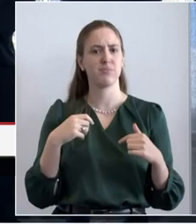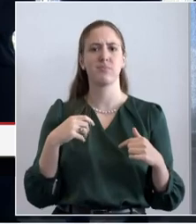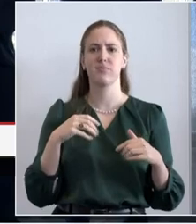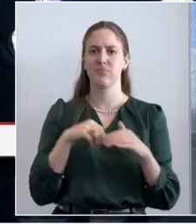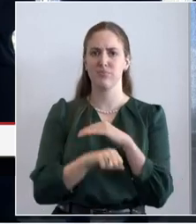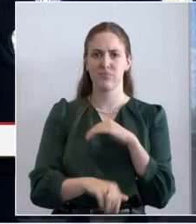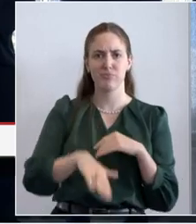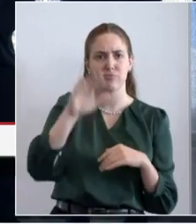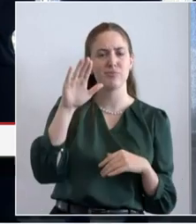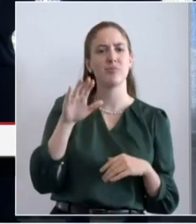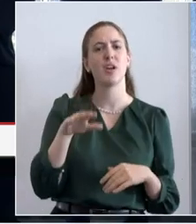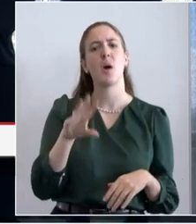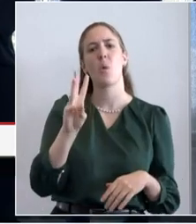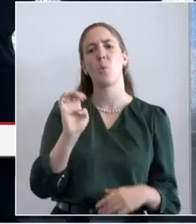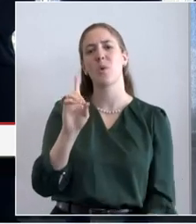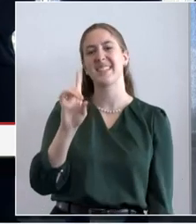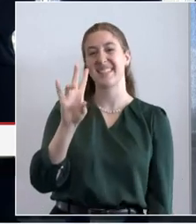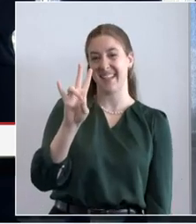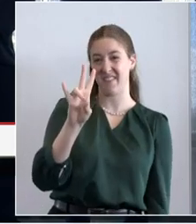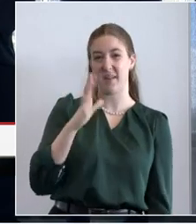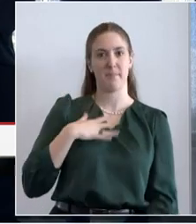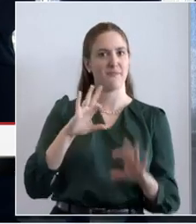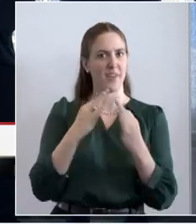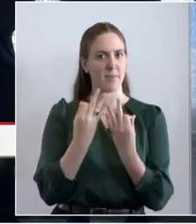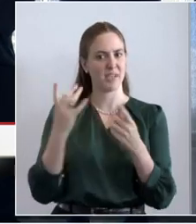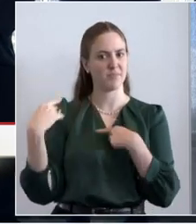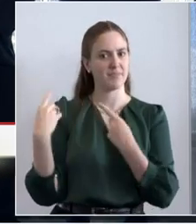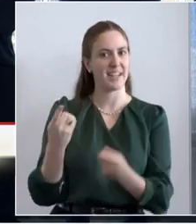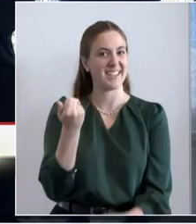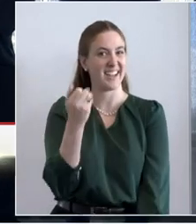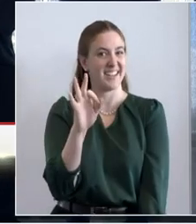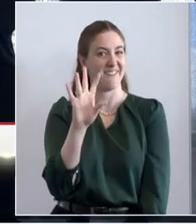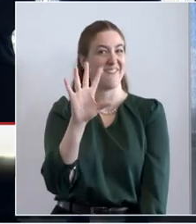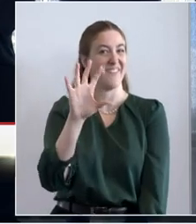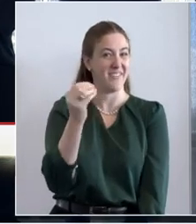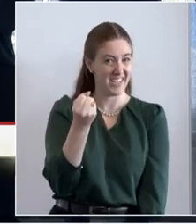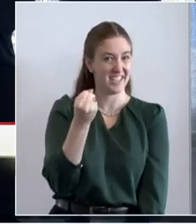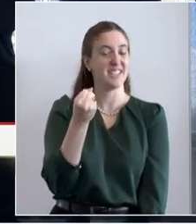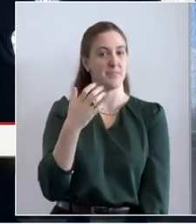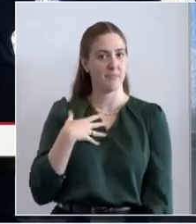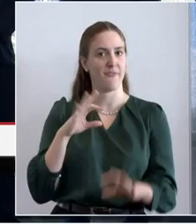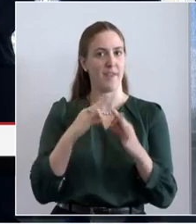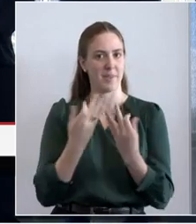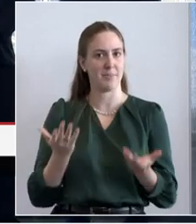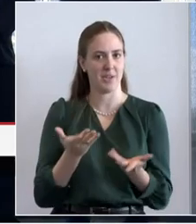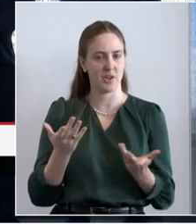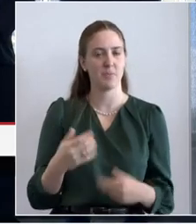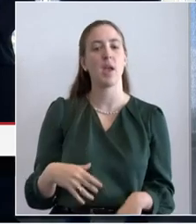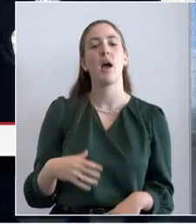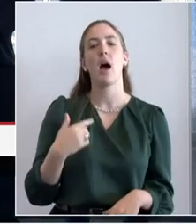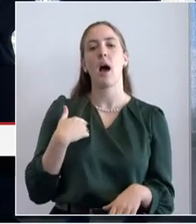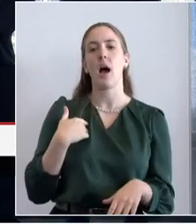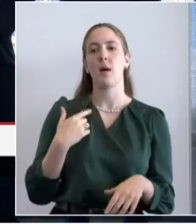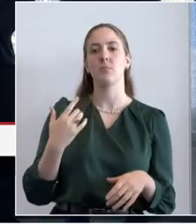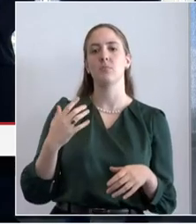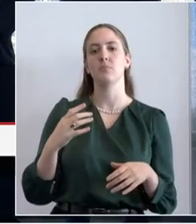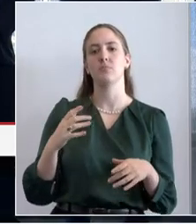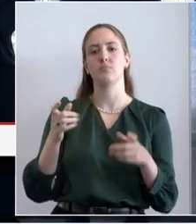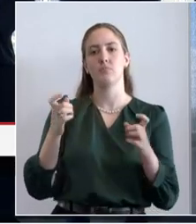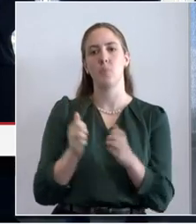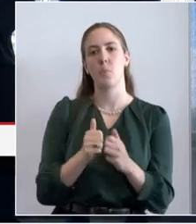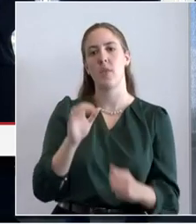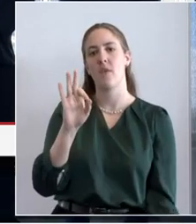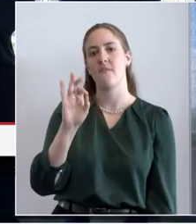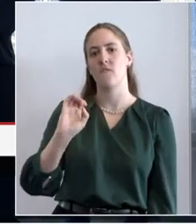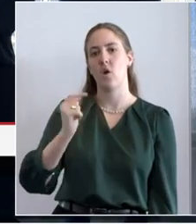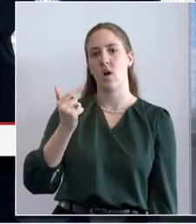the 1950s. So, as Steve said, I'm Shinar Little. I'm the founder and owner of Fog Hill, Inc. We are a facilities management company headquartered here in